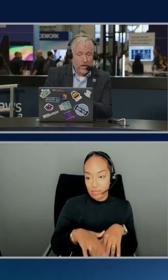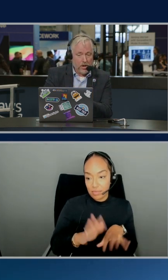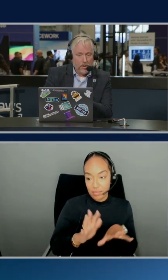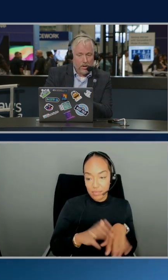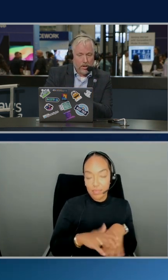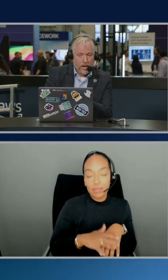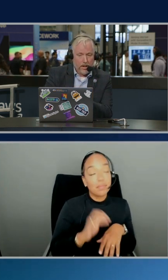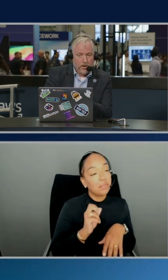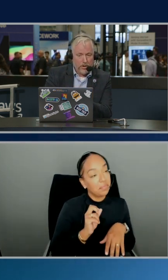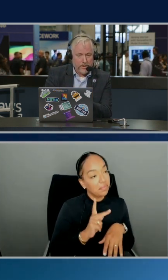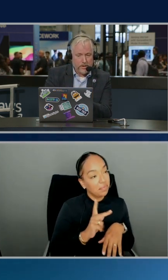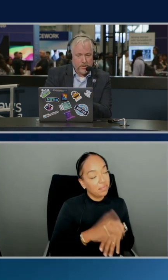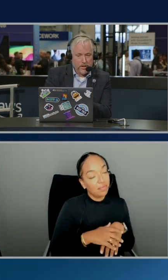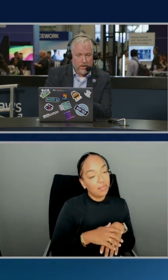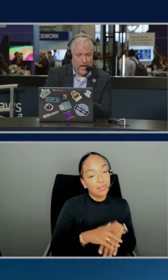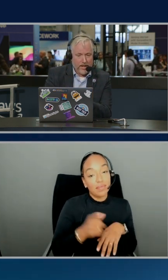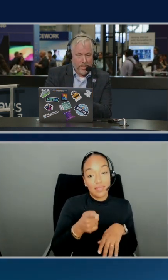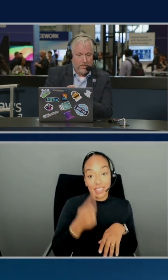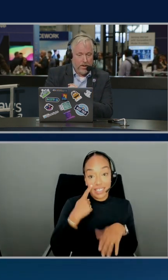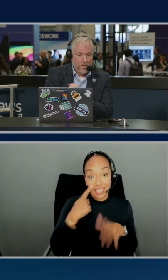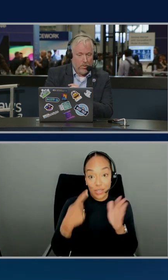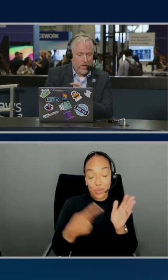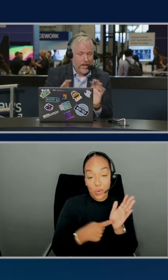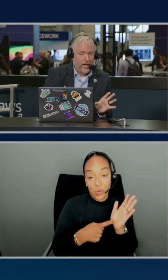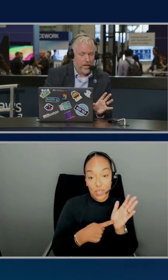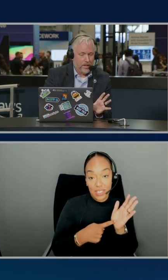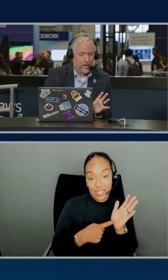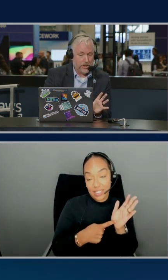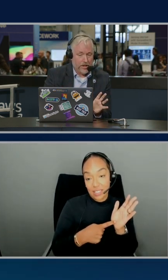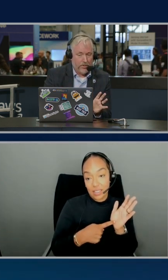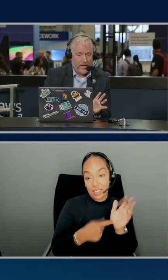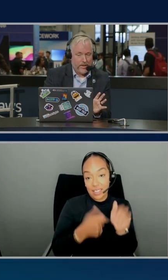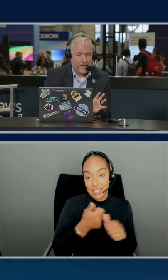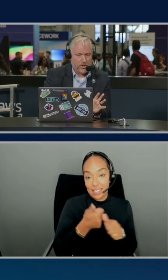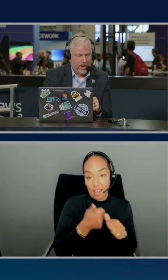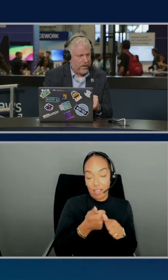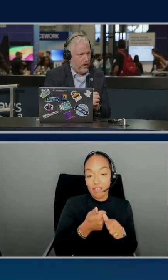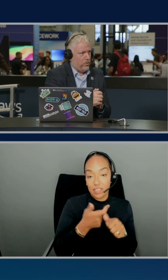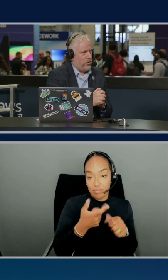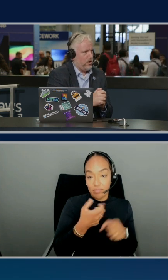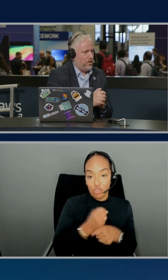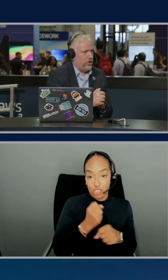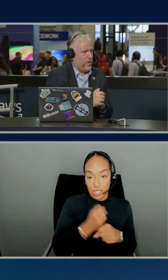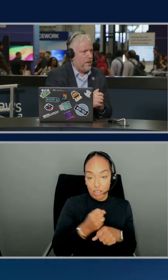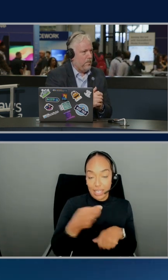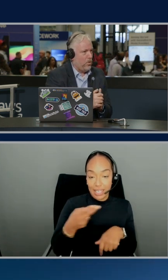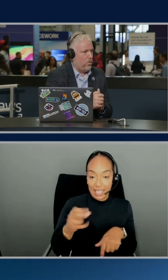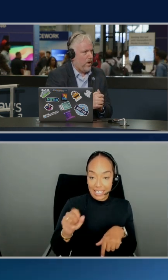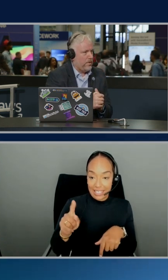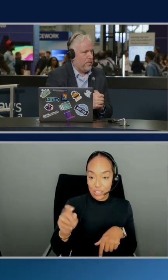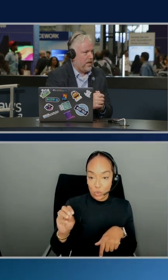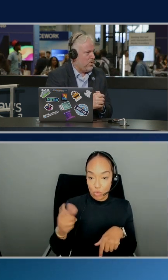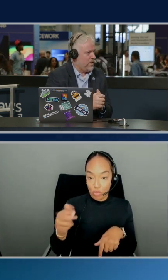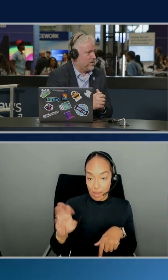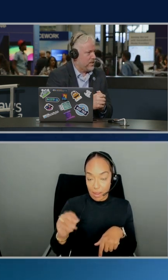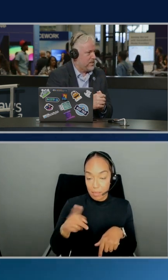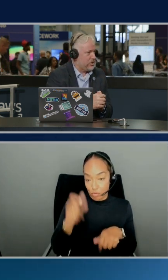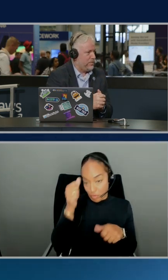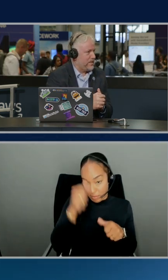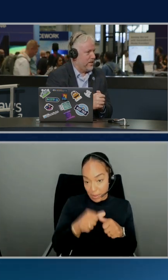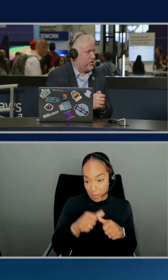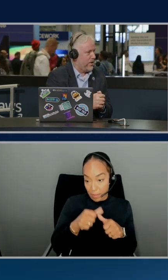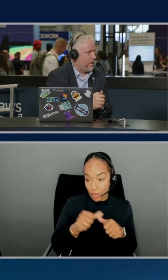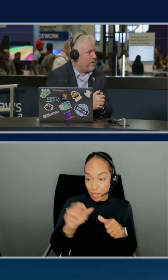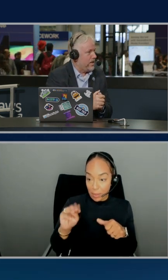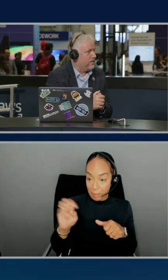But here, notice that it went ahead and it generated the histogram. And do you remember what the mean was? Because it